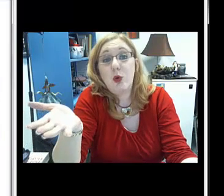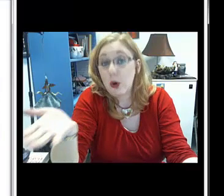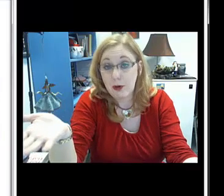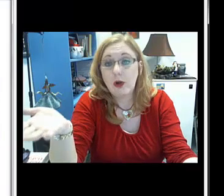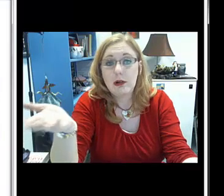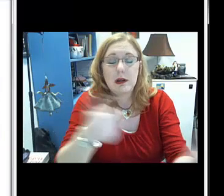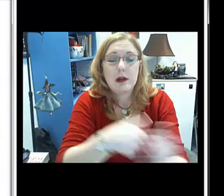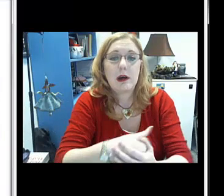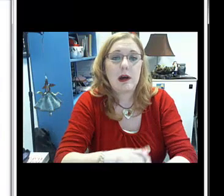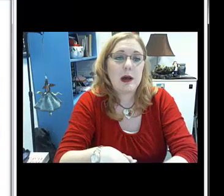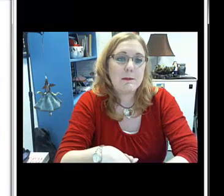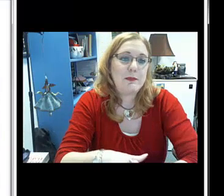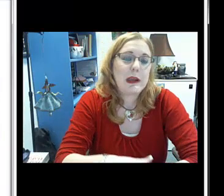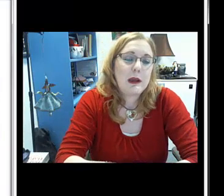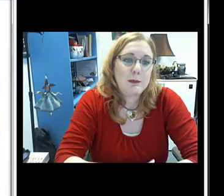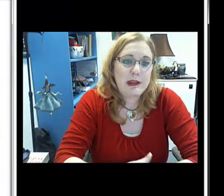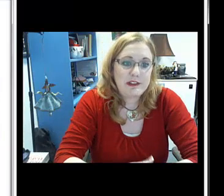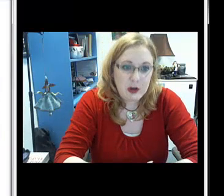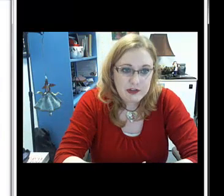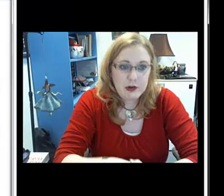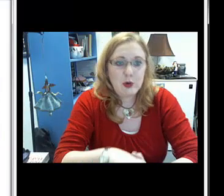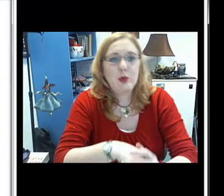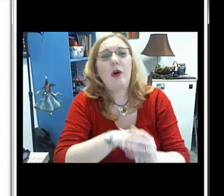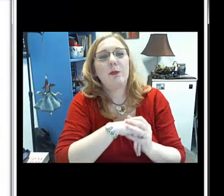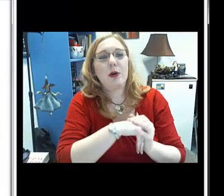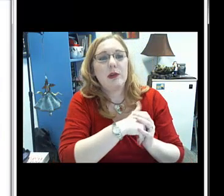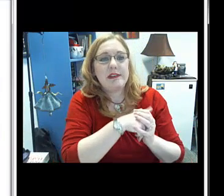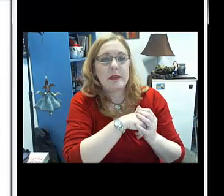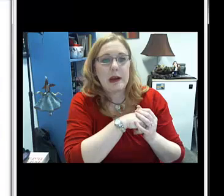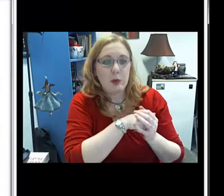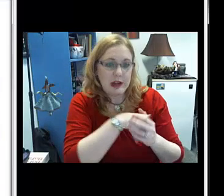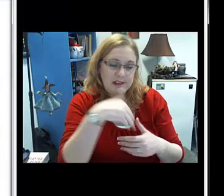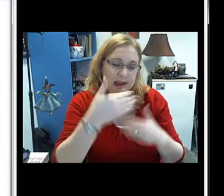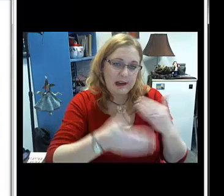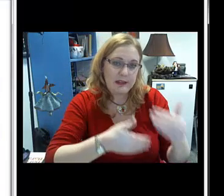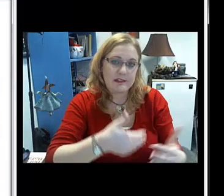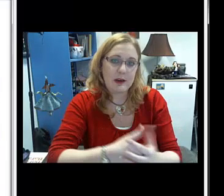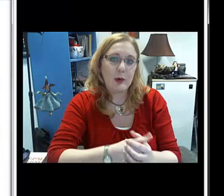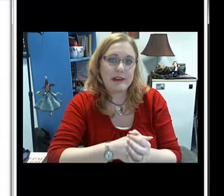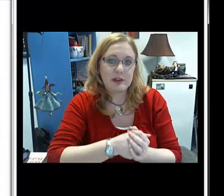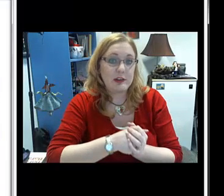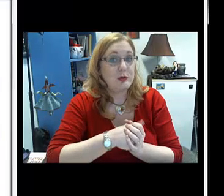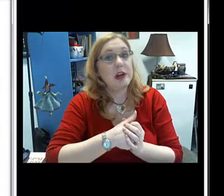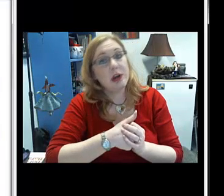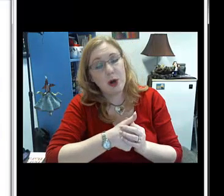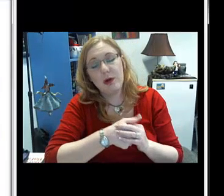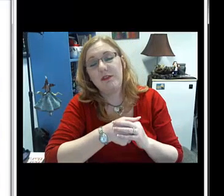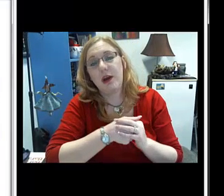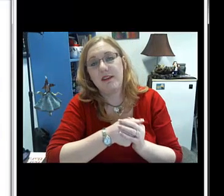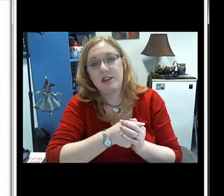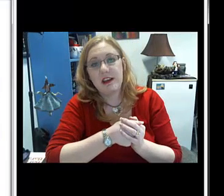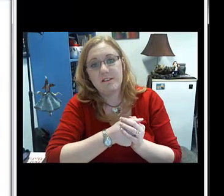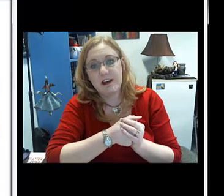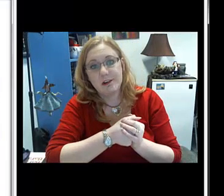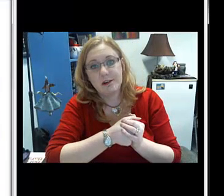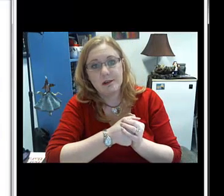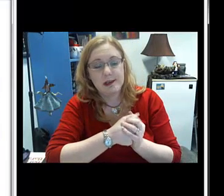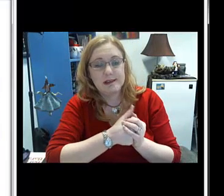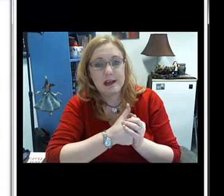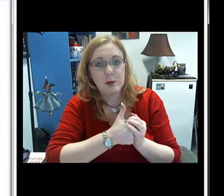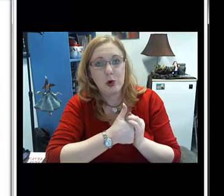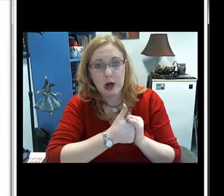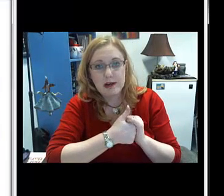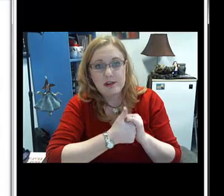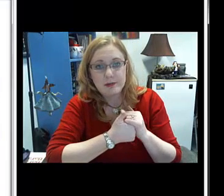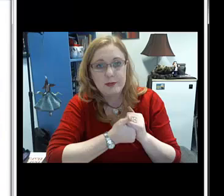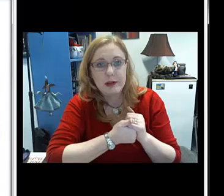pretty normal. But that's also all the more reason that I'm wanting to get this going, so that you can know if you have to take the final